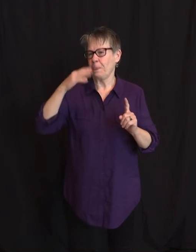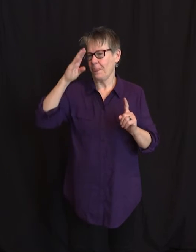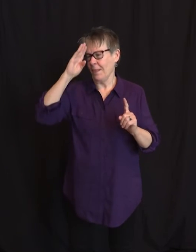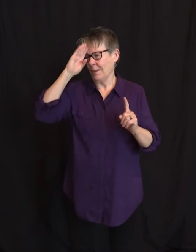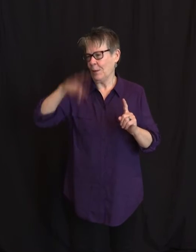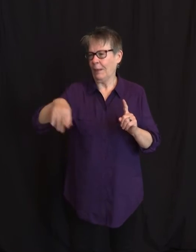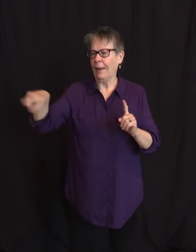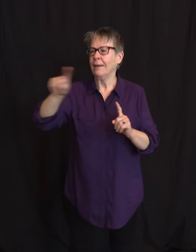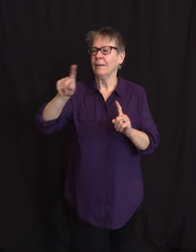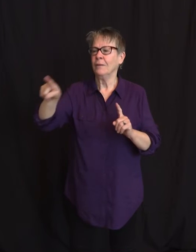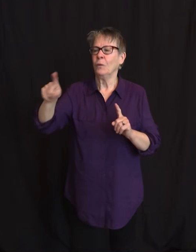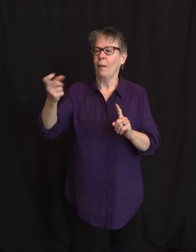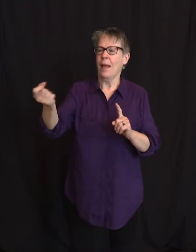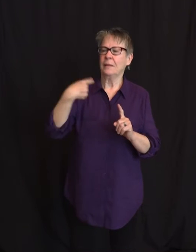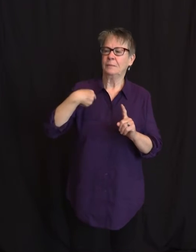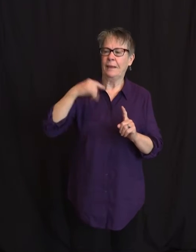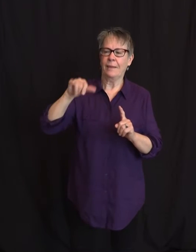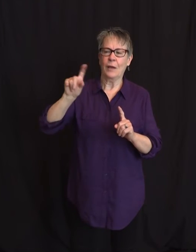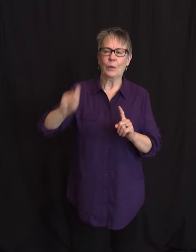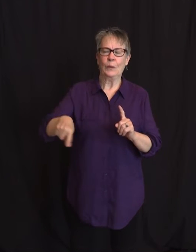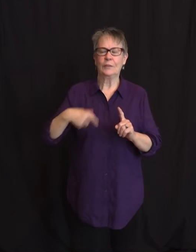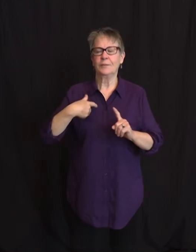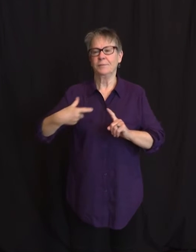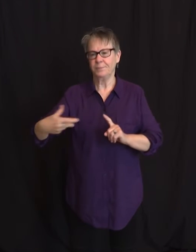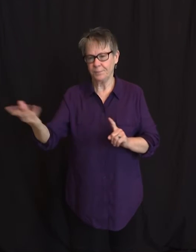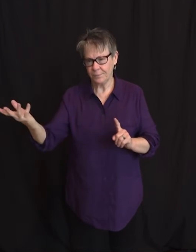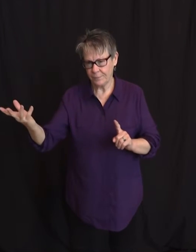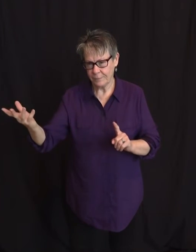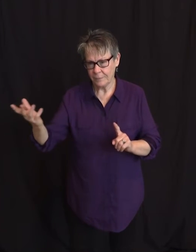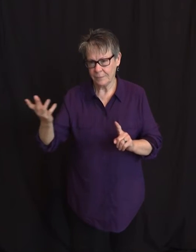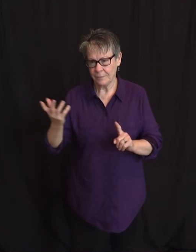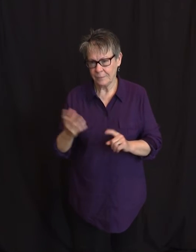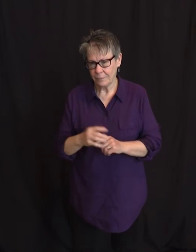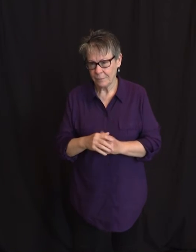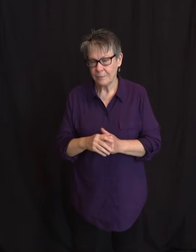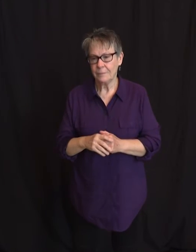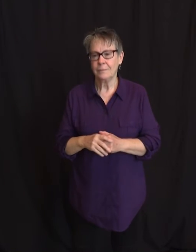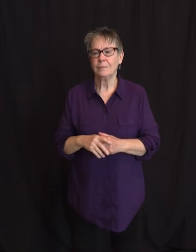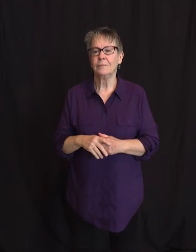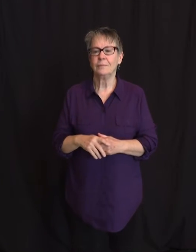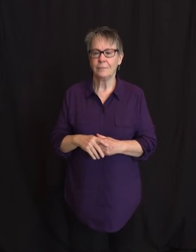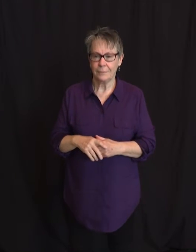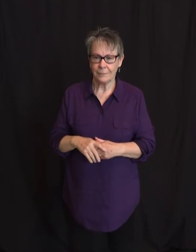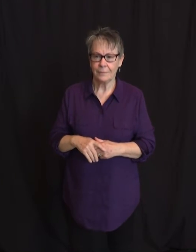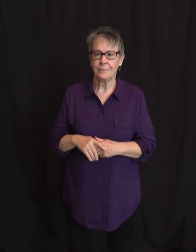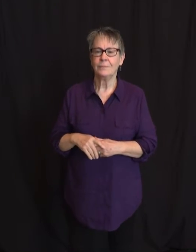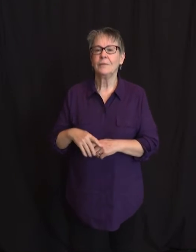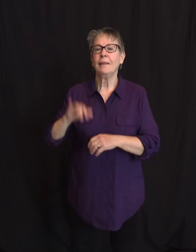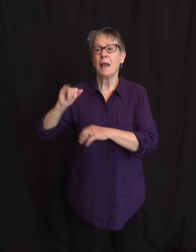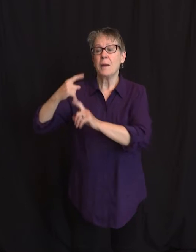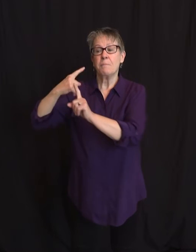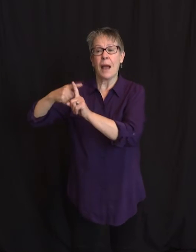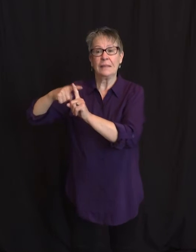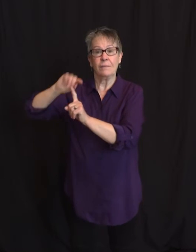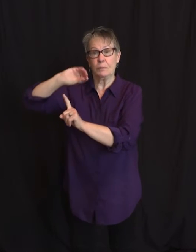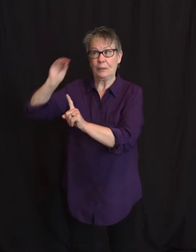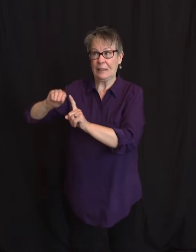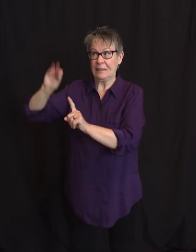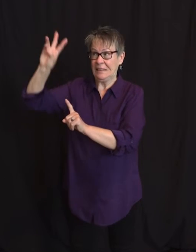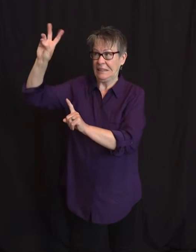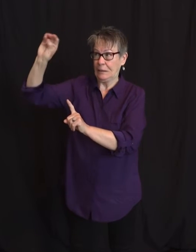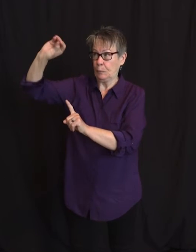Again, I'm going to hang my hat on the positivity rates associated with those positive tests. I am worried about